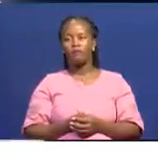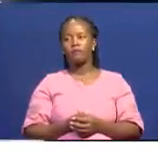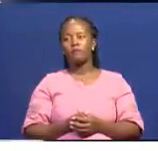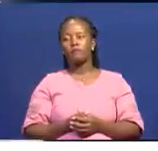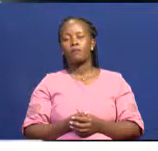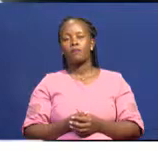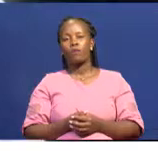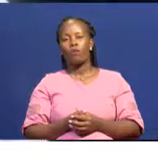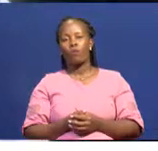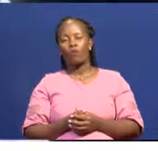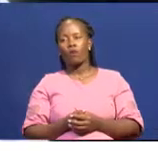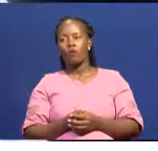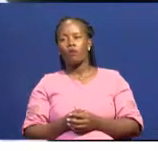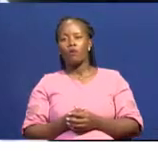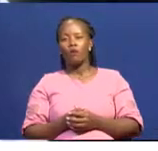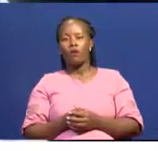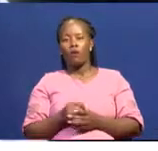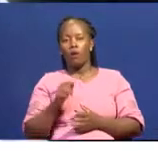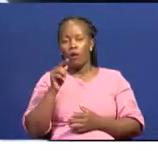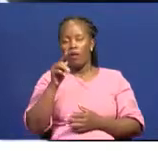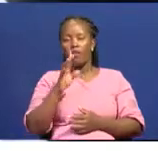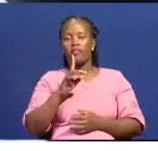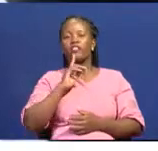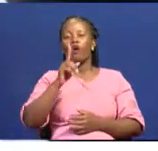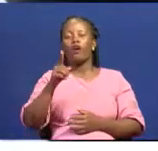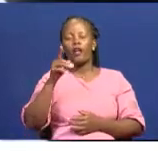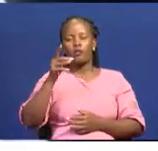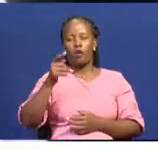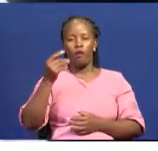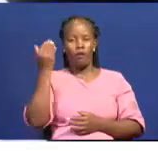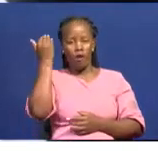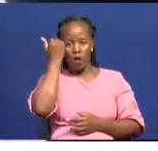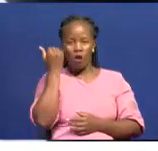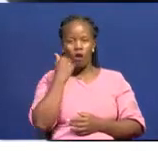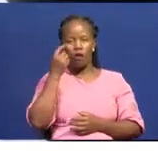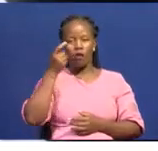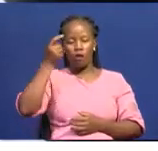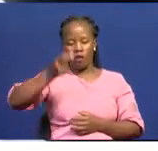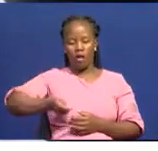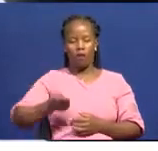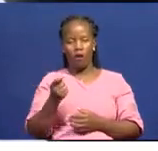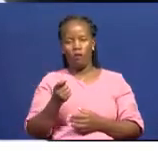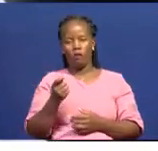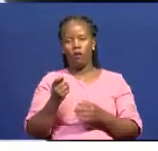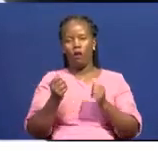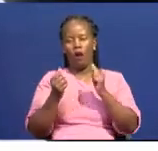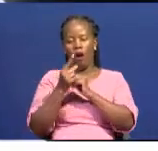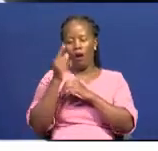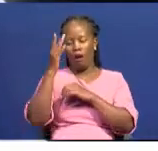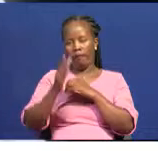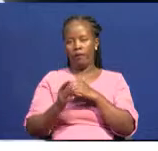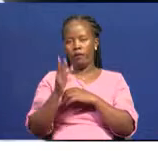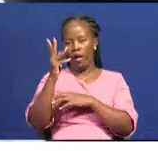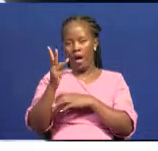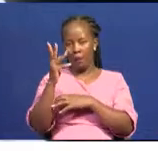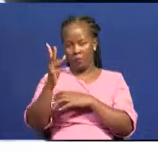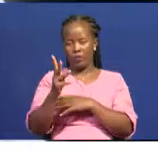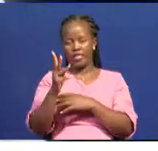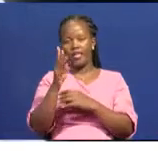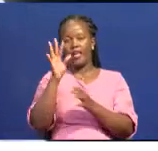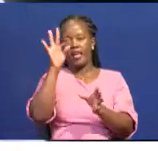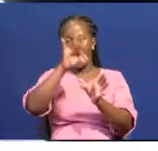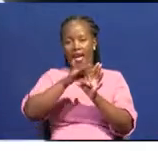Accordance with the court decree issued on 11th April 2024, elections for directors of